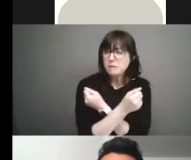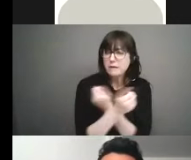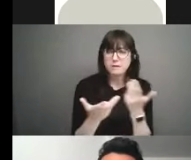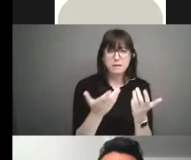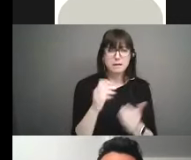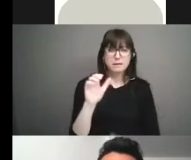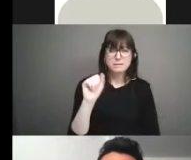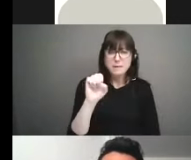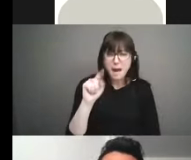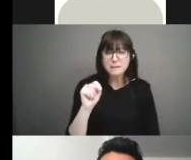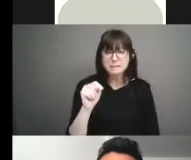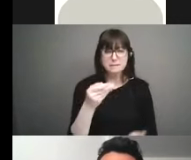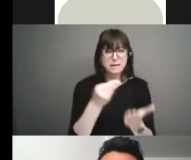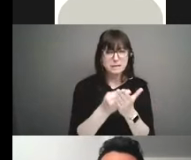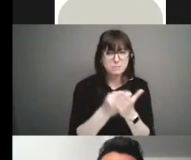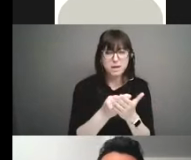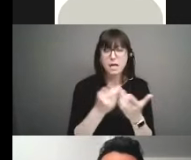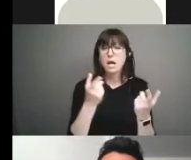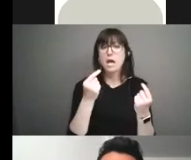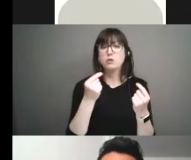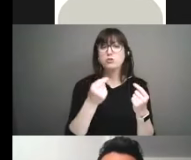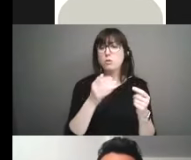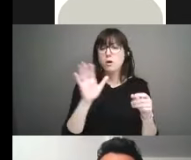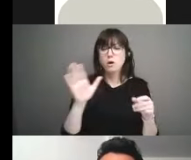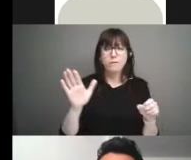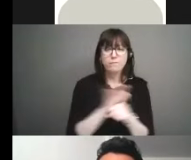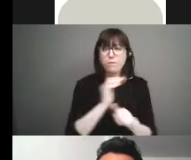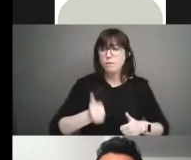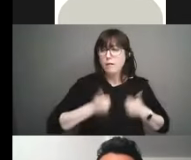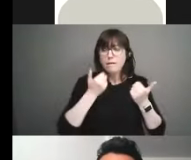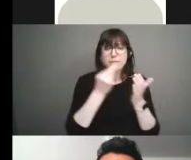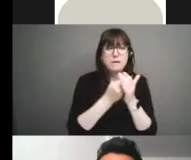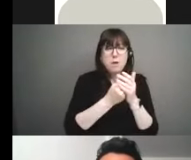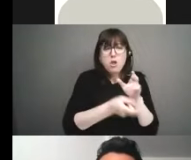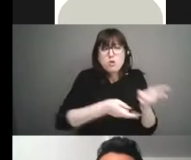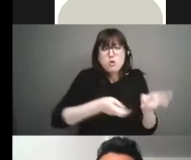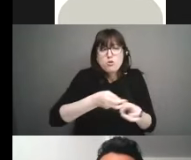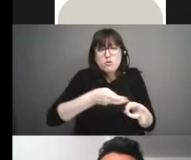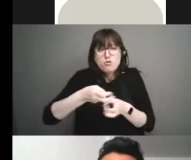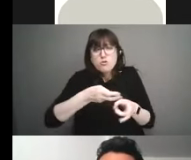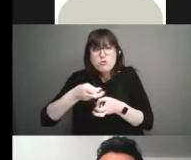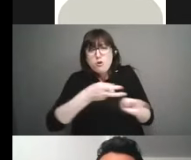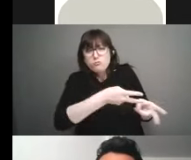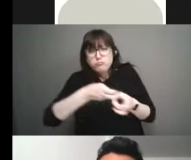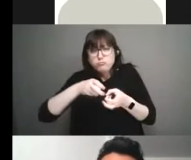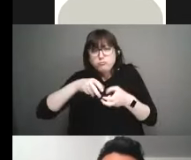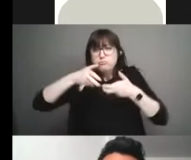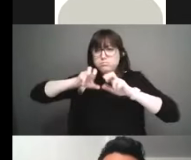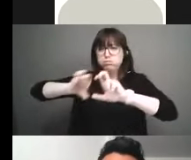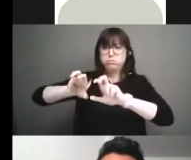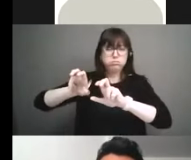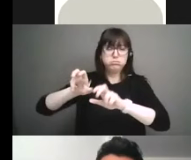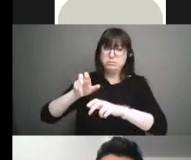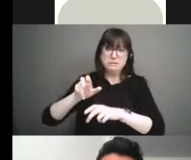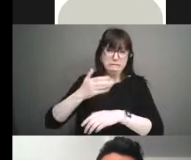and more or less exhausted her entire life savings to invest in rather dubious business